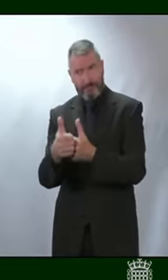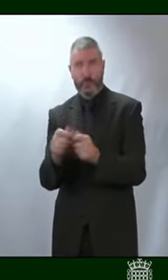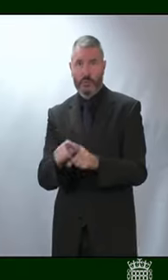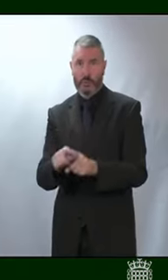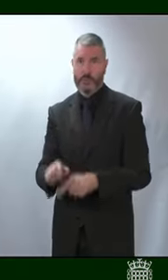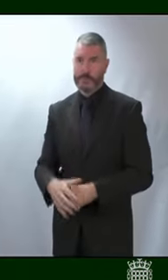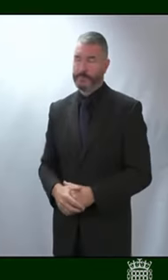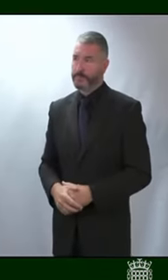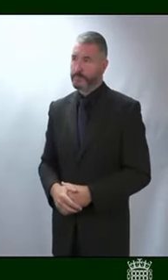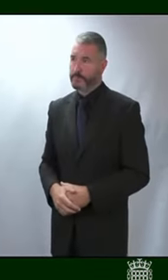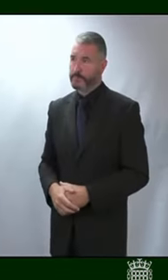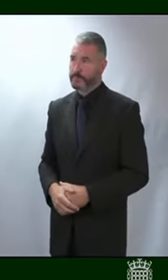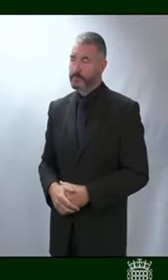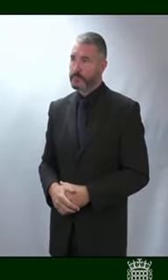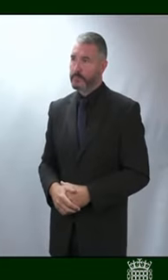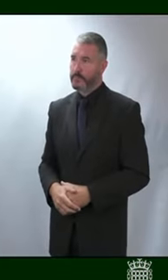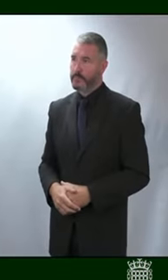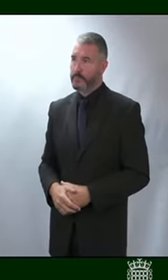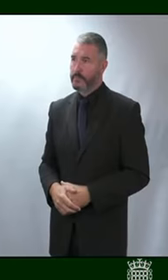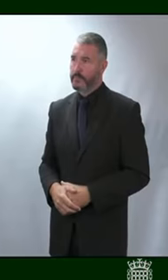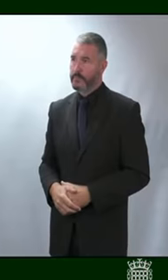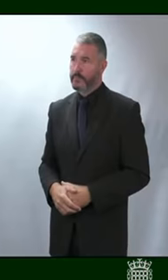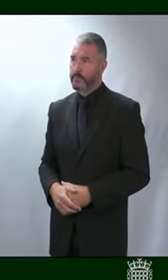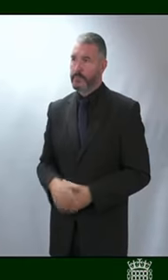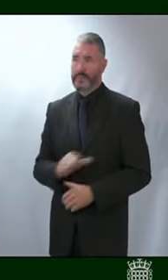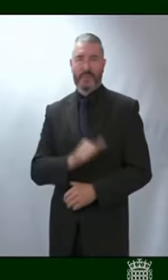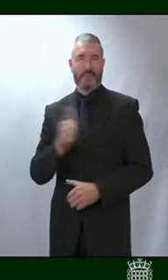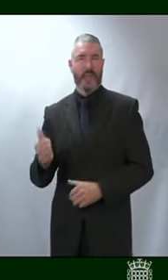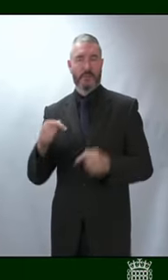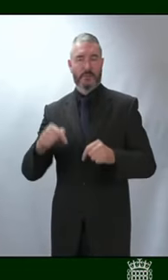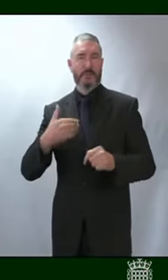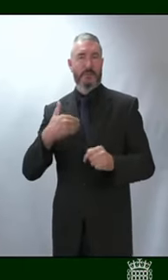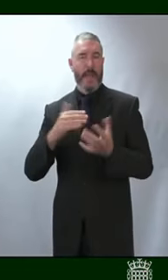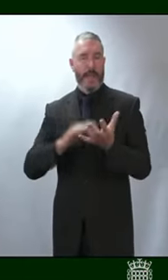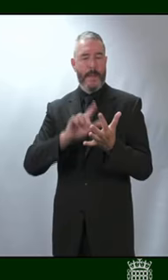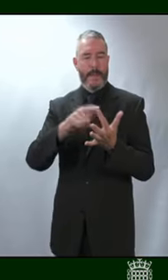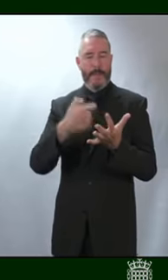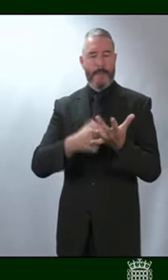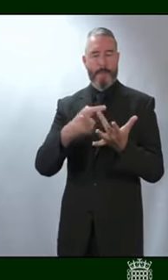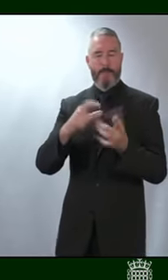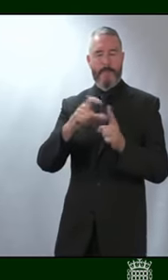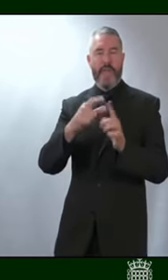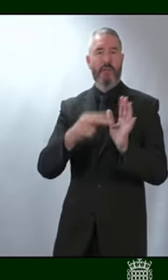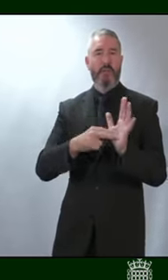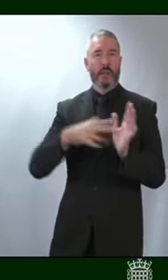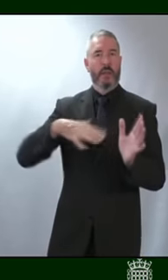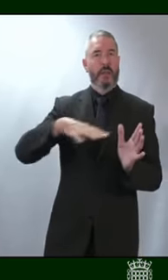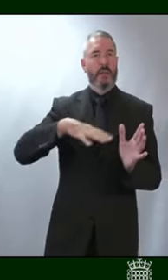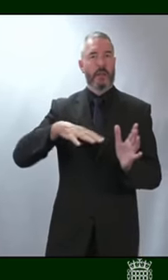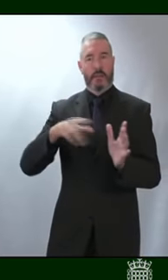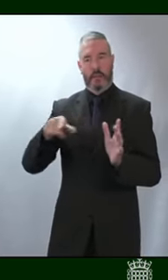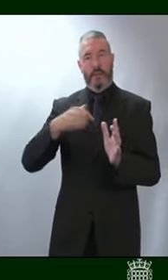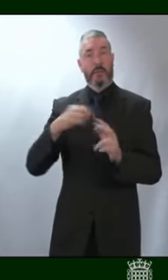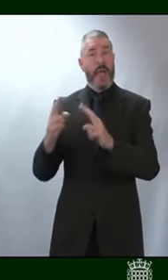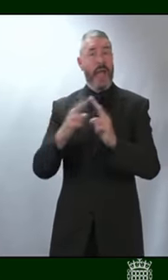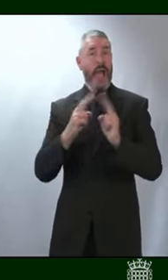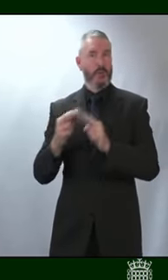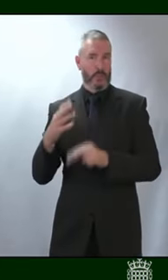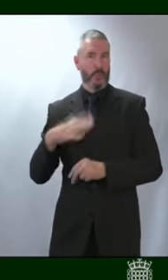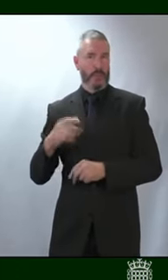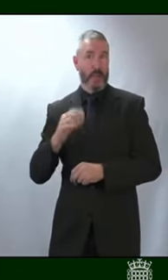says. Secretary Bassett. Thank you, Mr. Speaker. My constituents in Meriden understand the need for more housing, but the majority of Meriden is Greenbelt